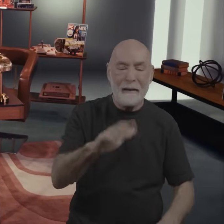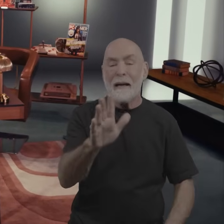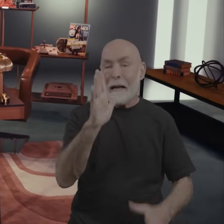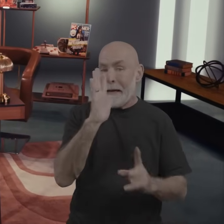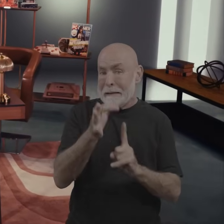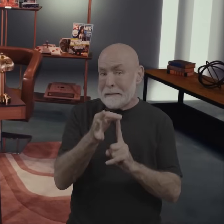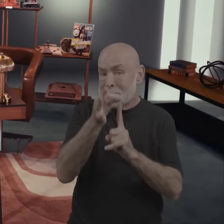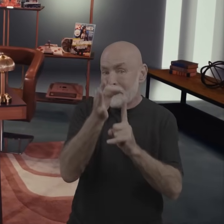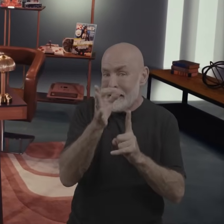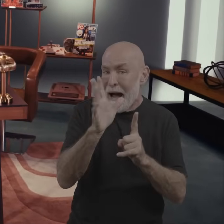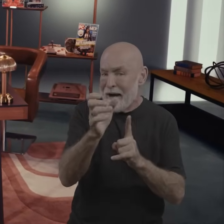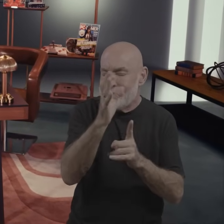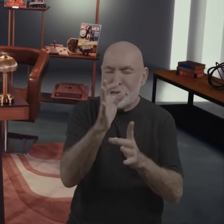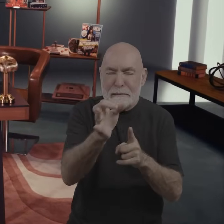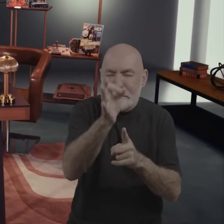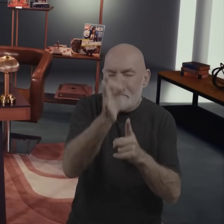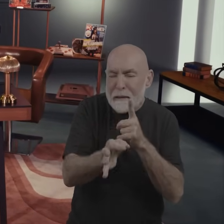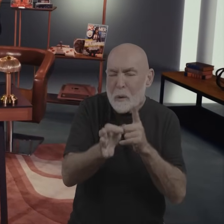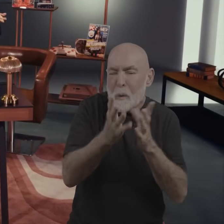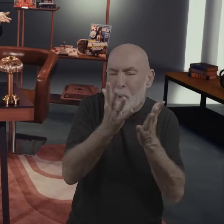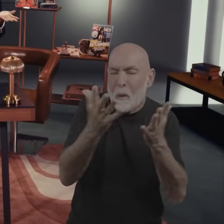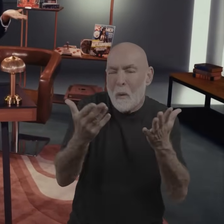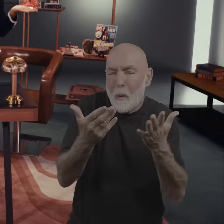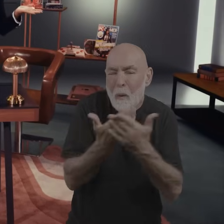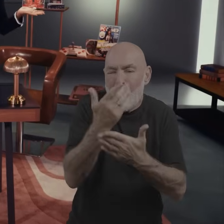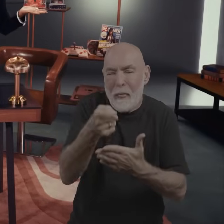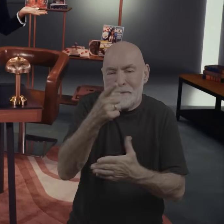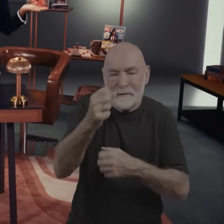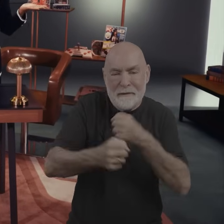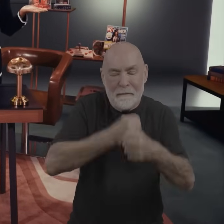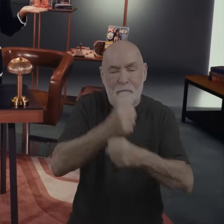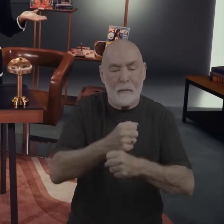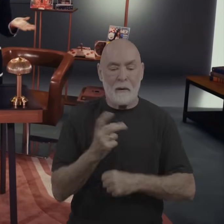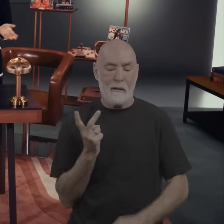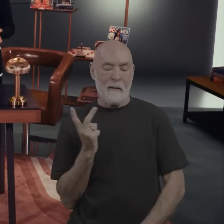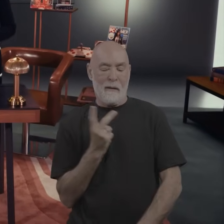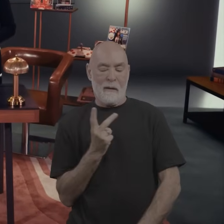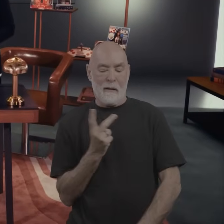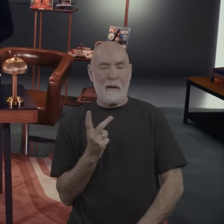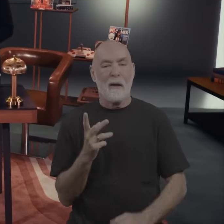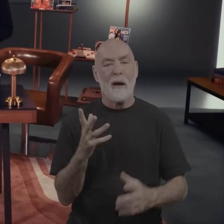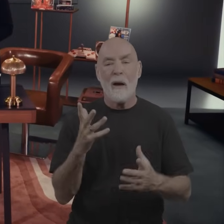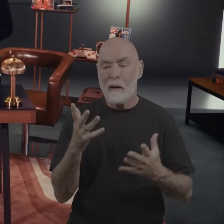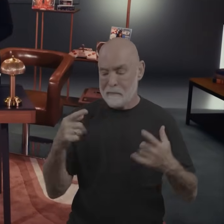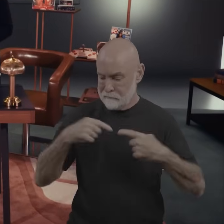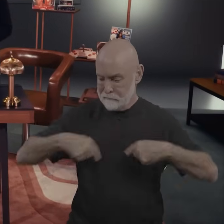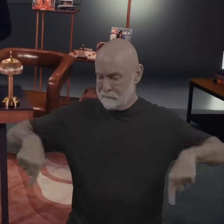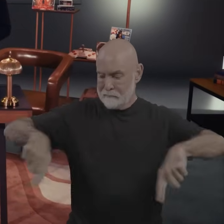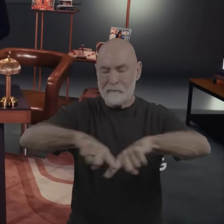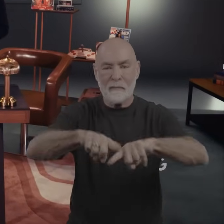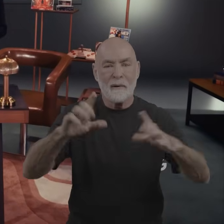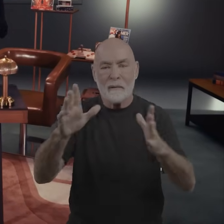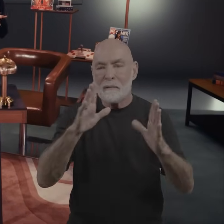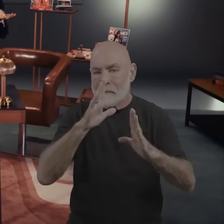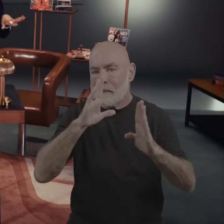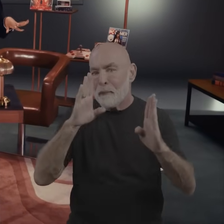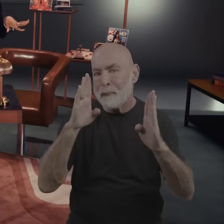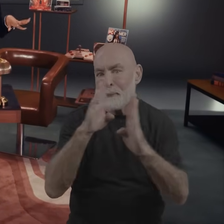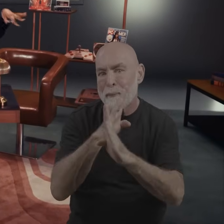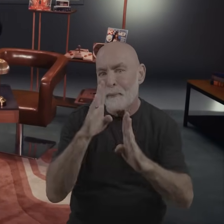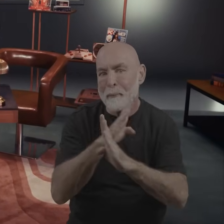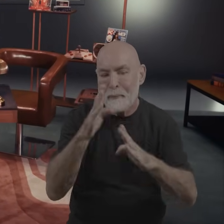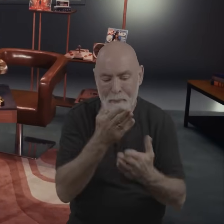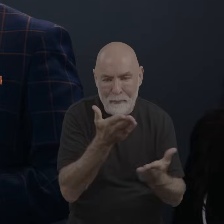we're cooking up something extra special this year. As you can see, Sean and I are broadcasting today's show from a crucible of clandestine